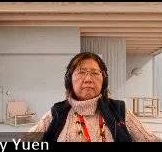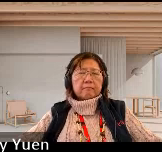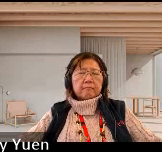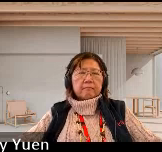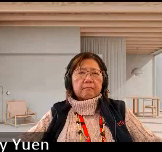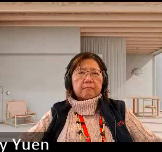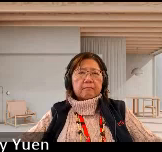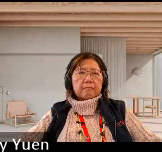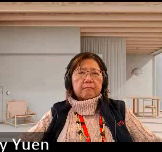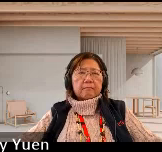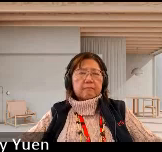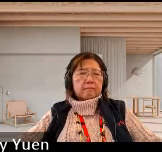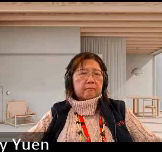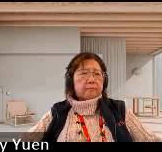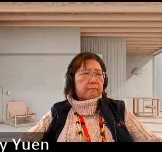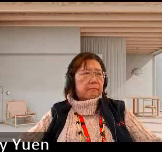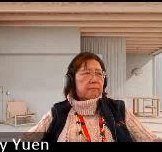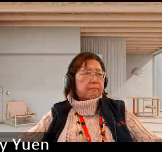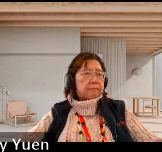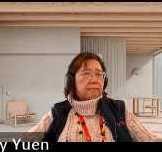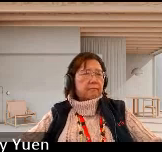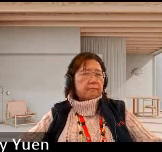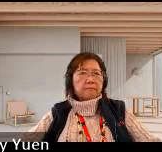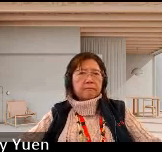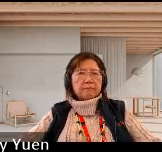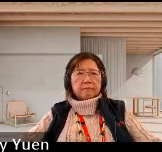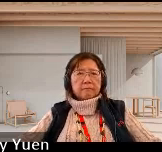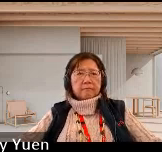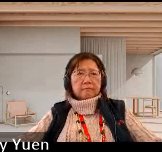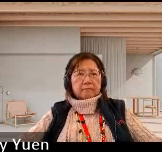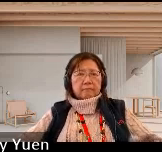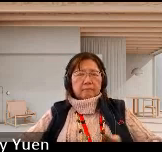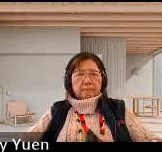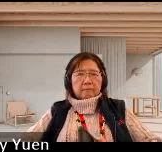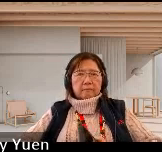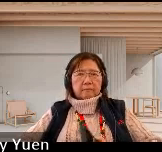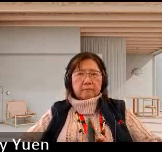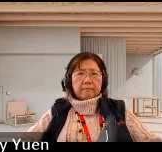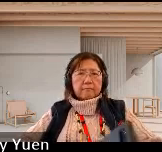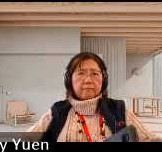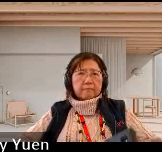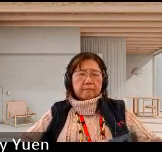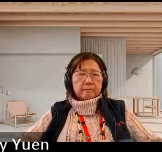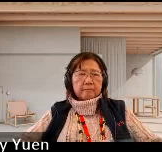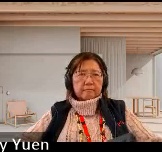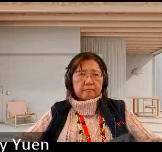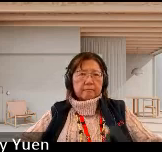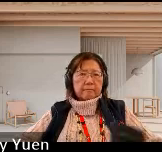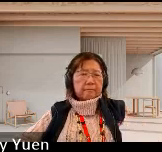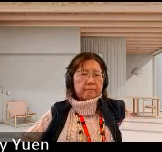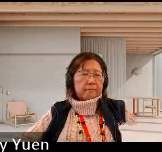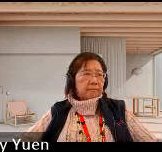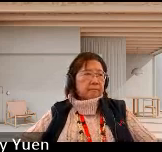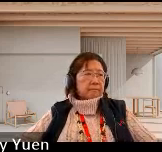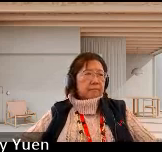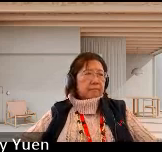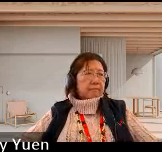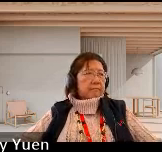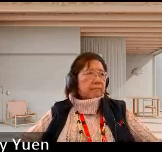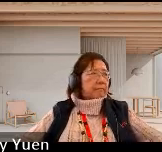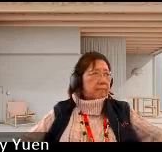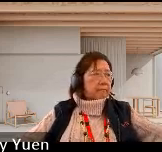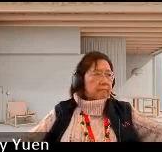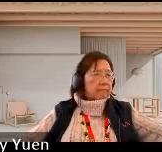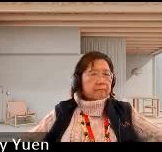just the point I probably want to make with that slide. So let's talk about the role of occupational therapists. So we work really